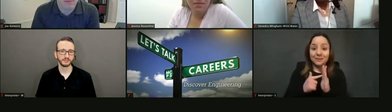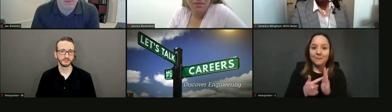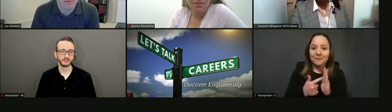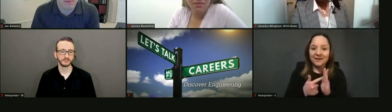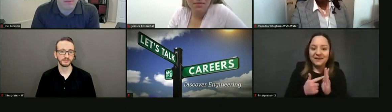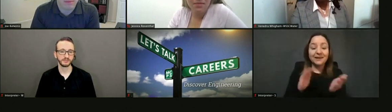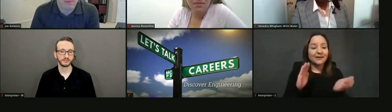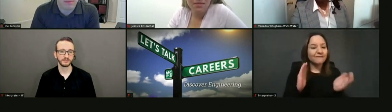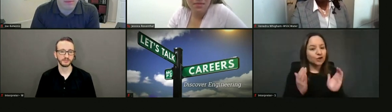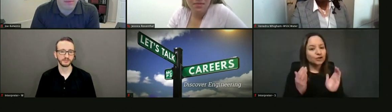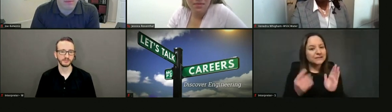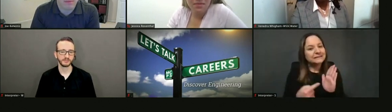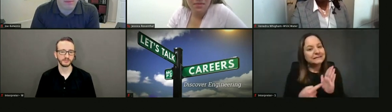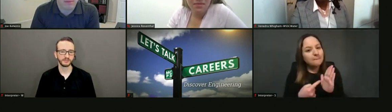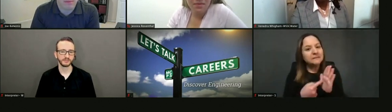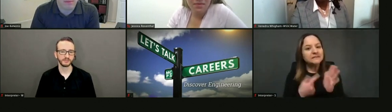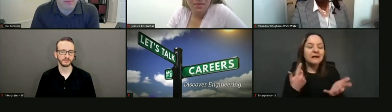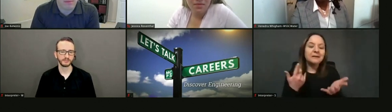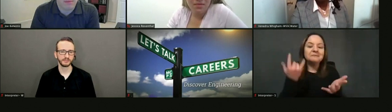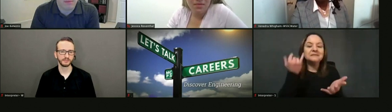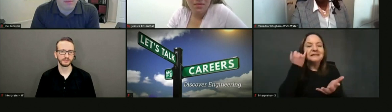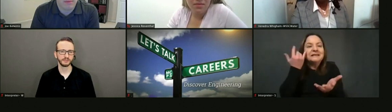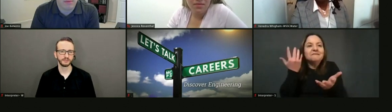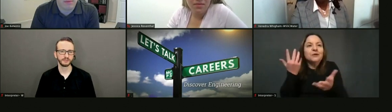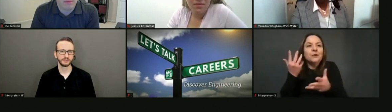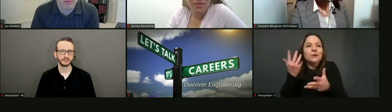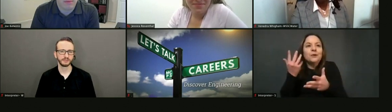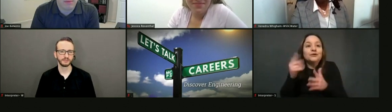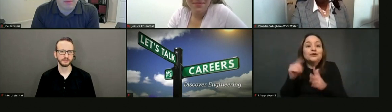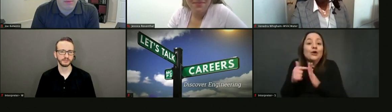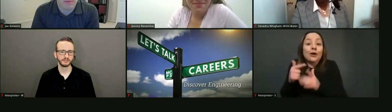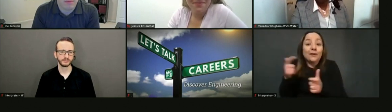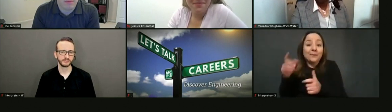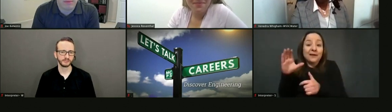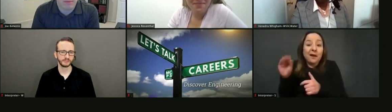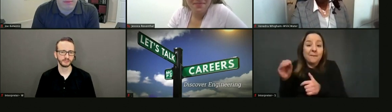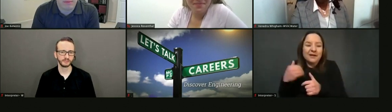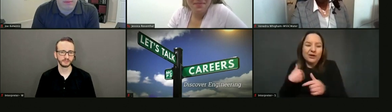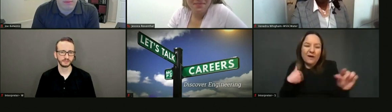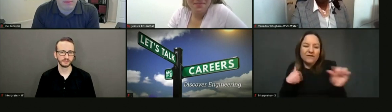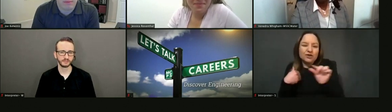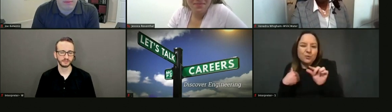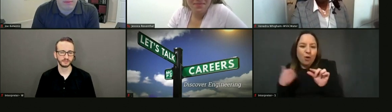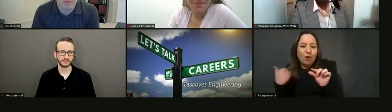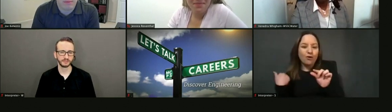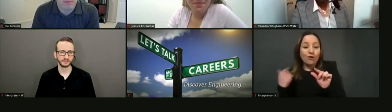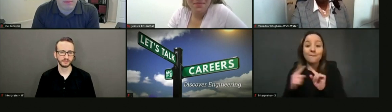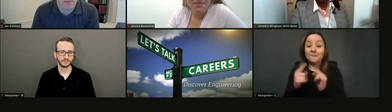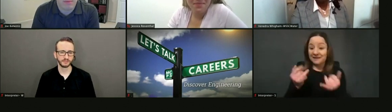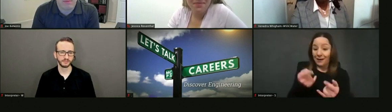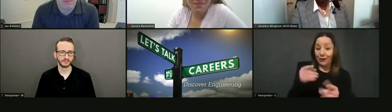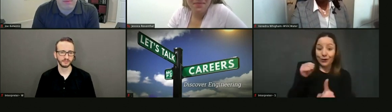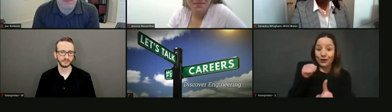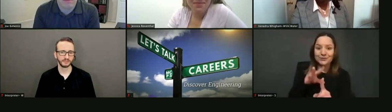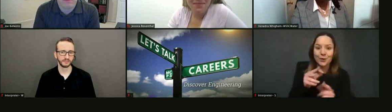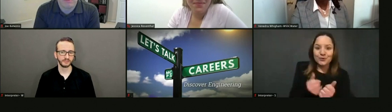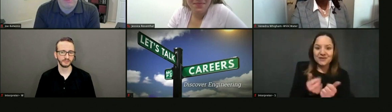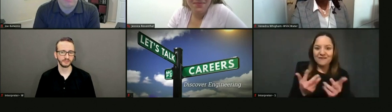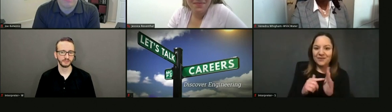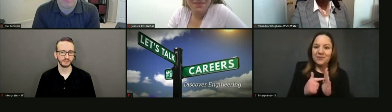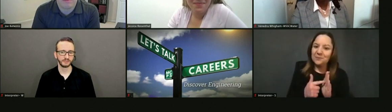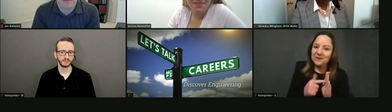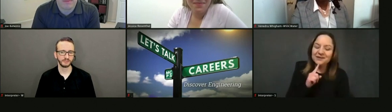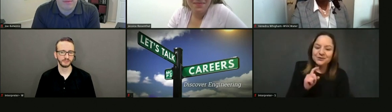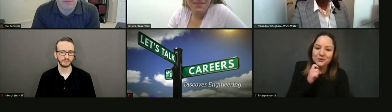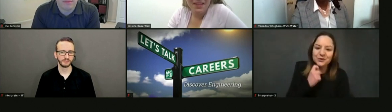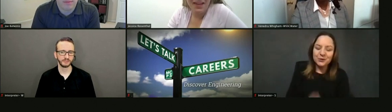versus sometimes, you know, at a bigger company, you're given a small piece of a big puzzle versus you're kind of exposed to the whole thing right at the beginning, which is really